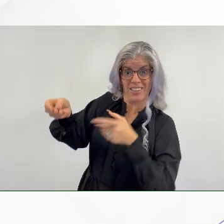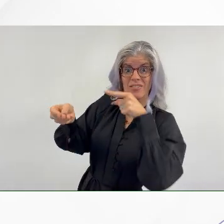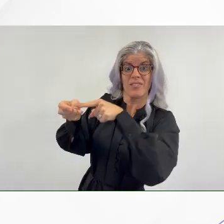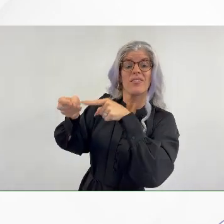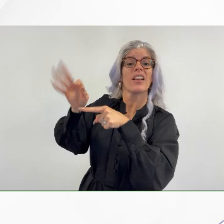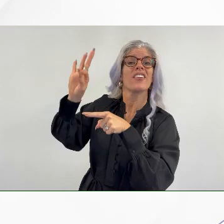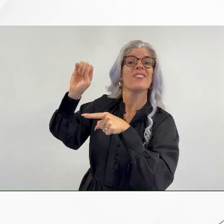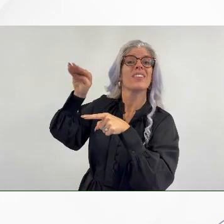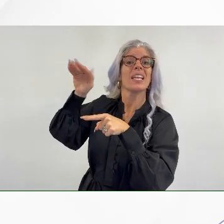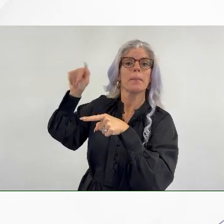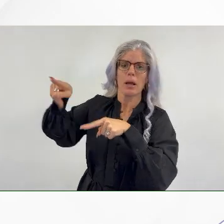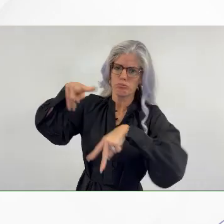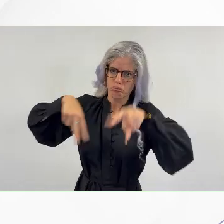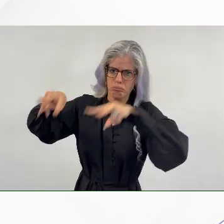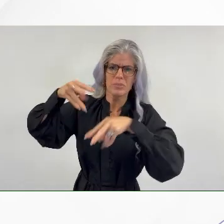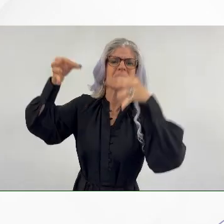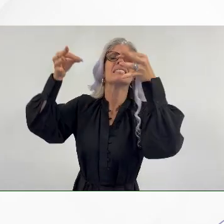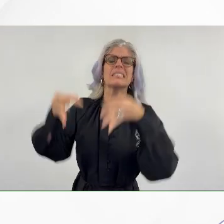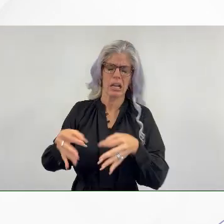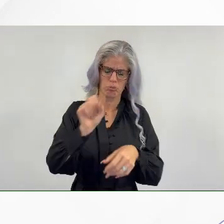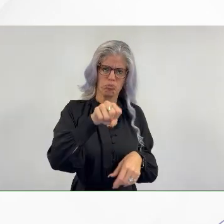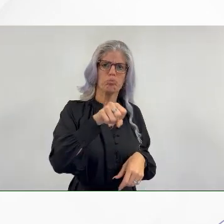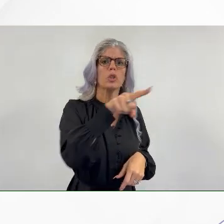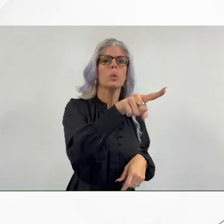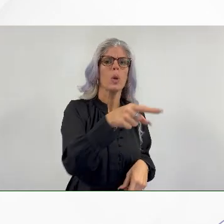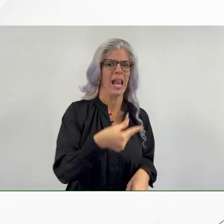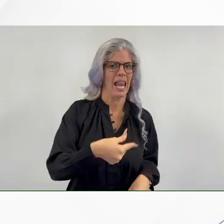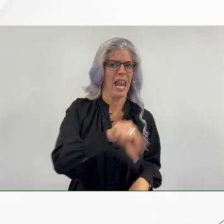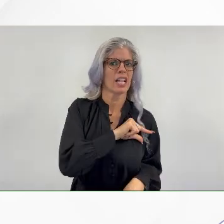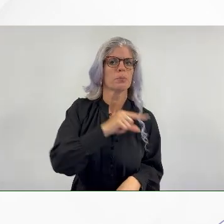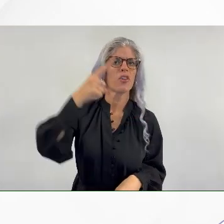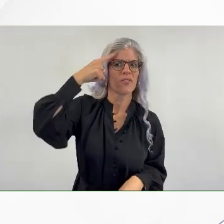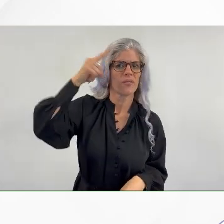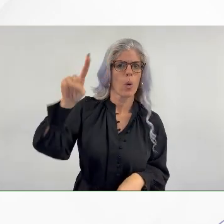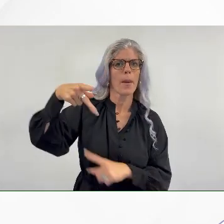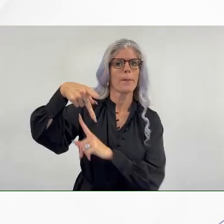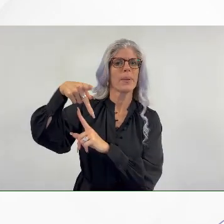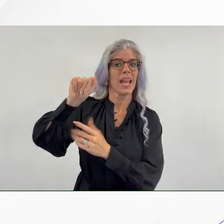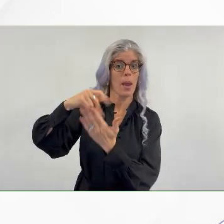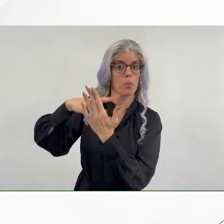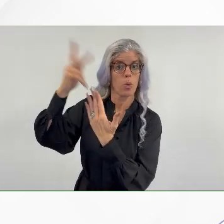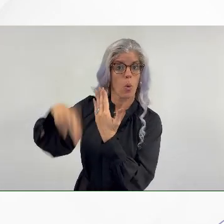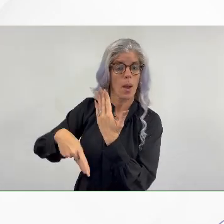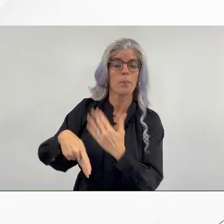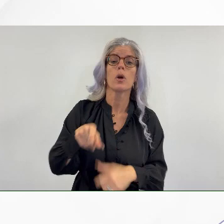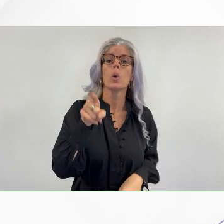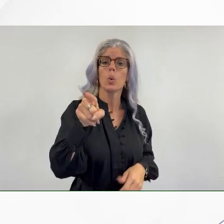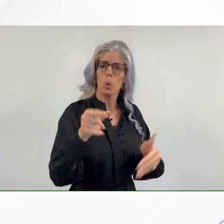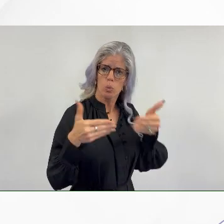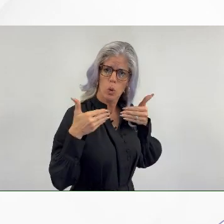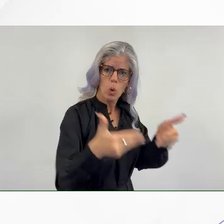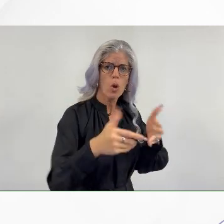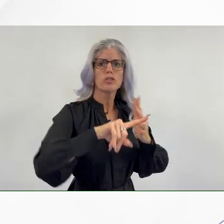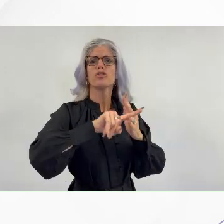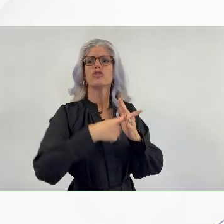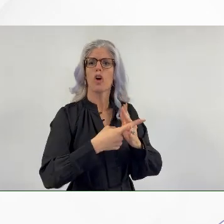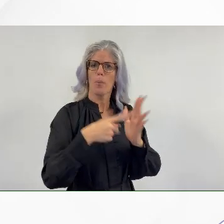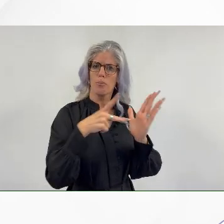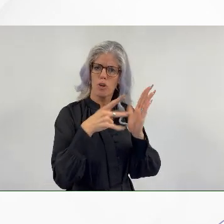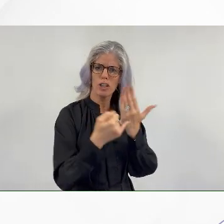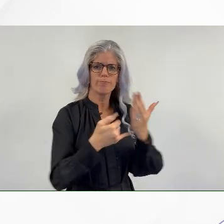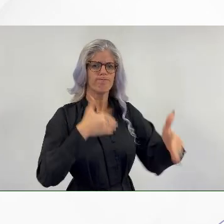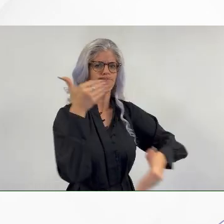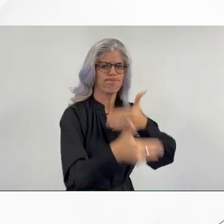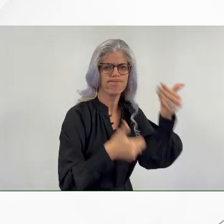development, such funding may be available as an expedited project. You will have 60 days following